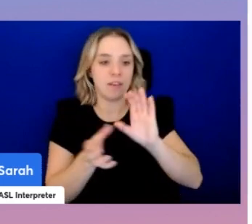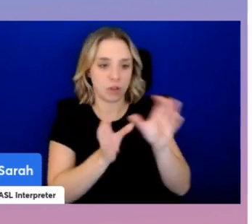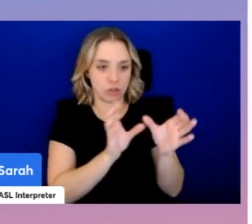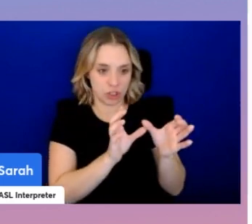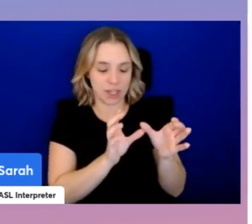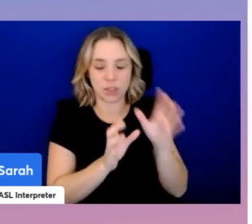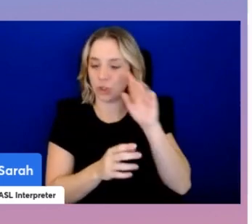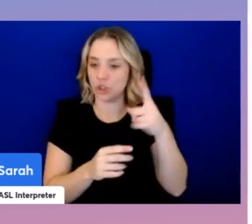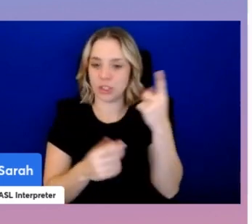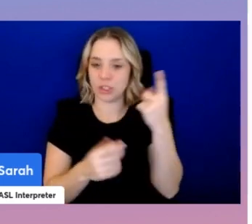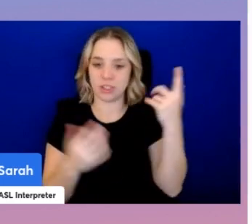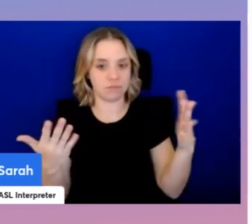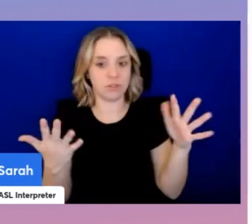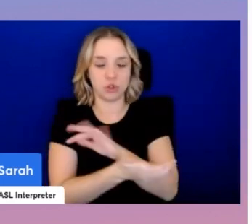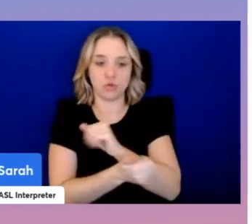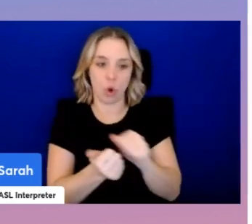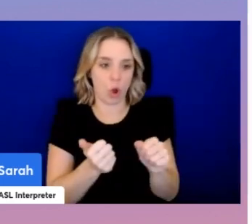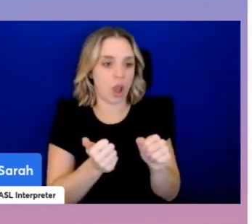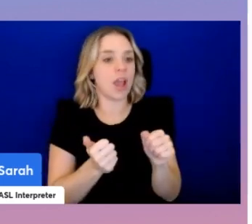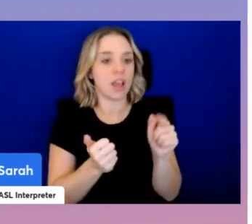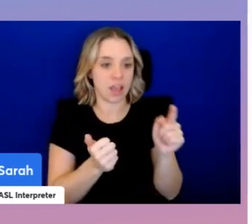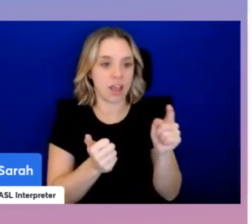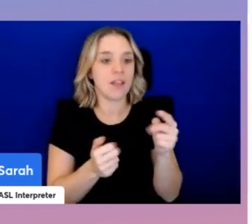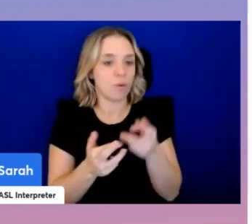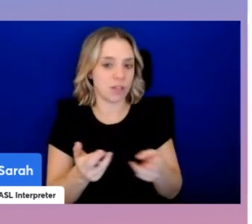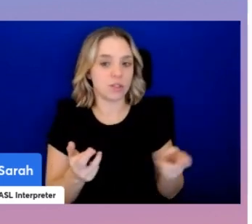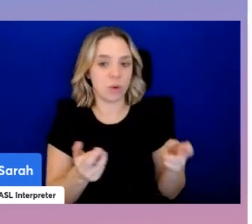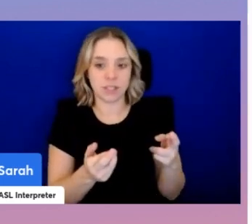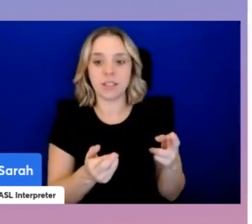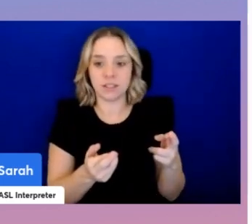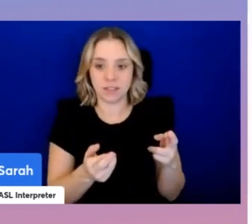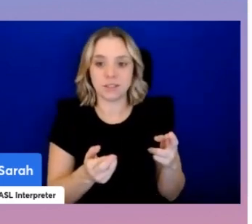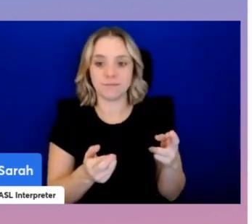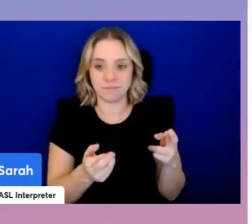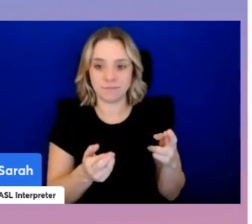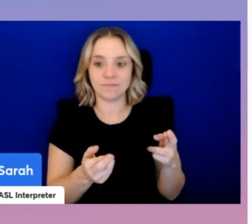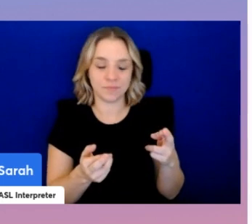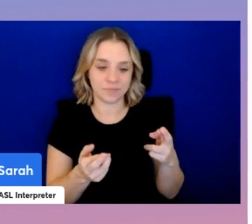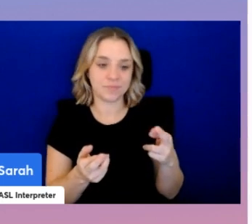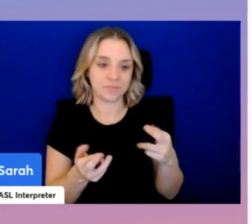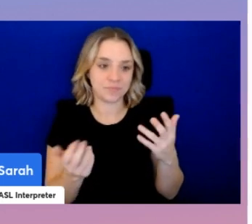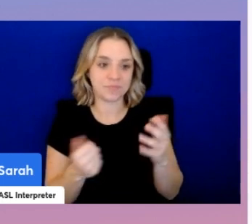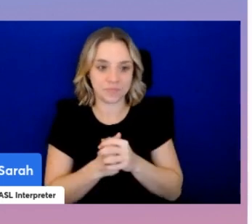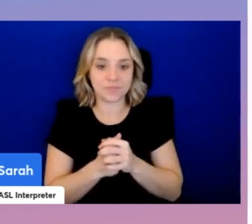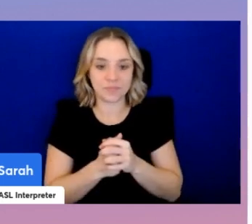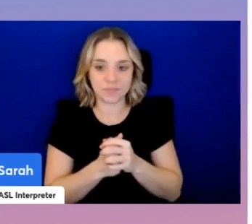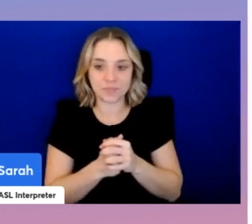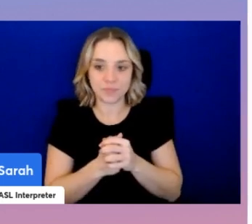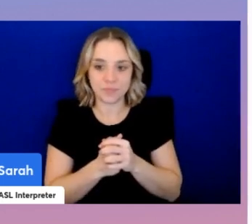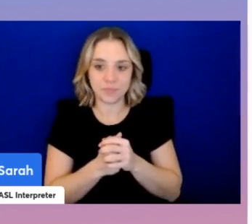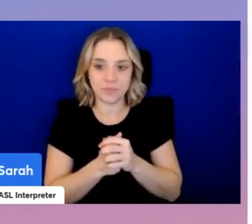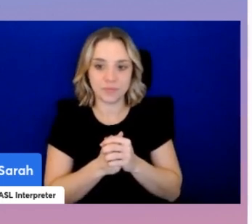destroy the resources that are deployed.